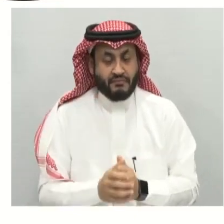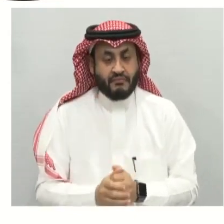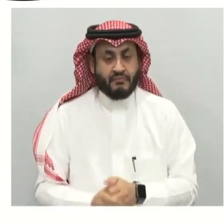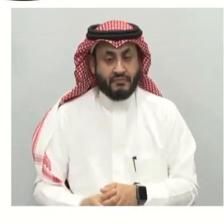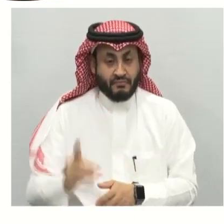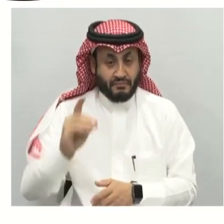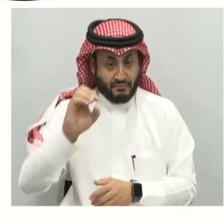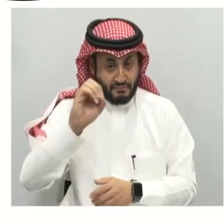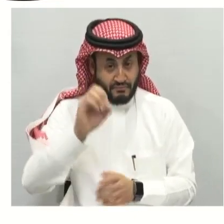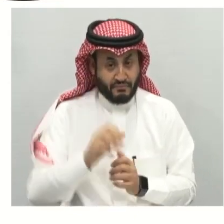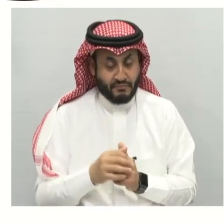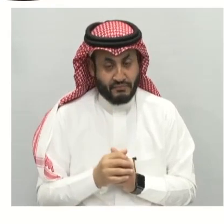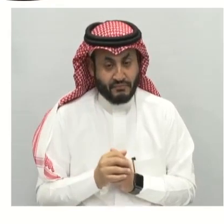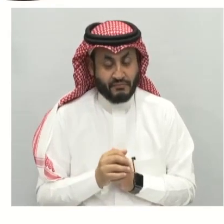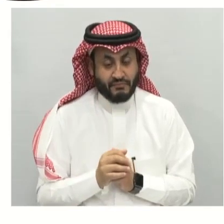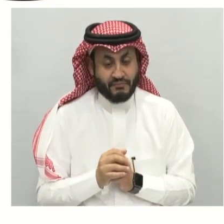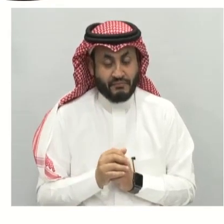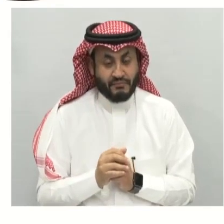do